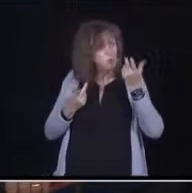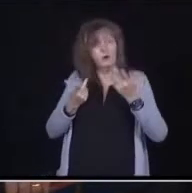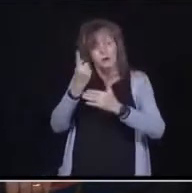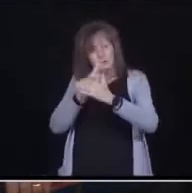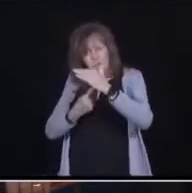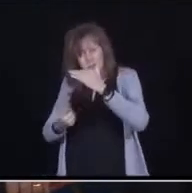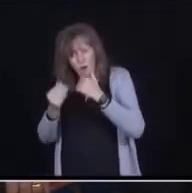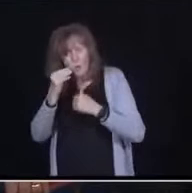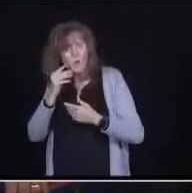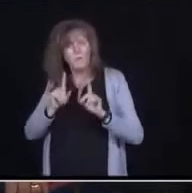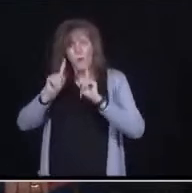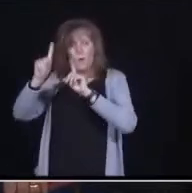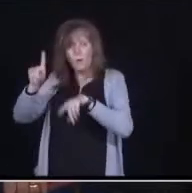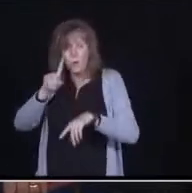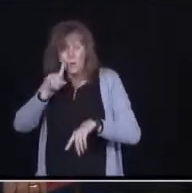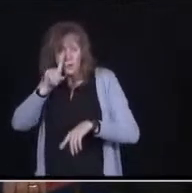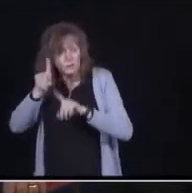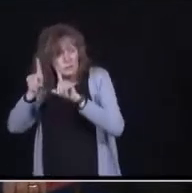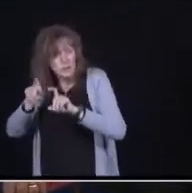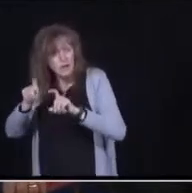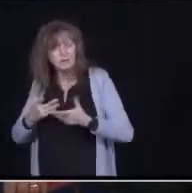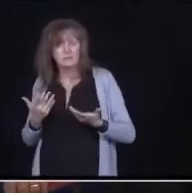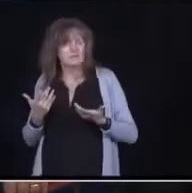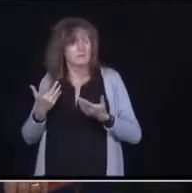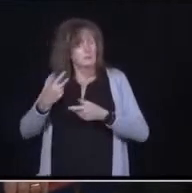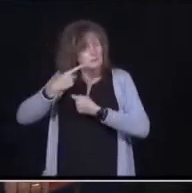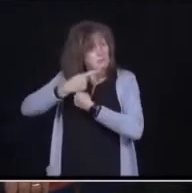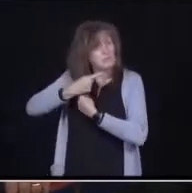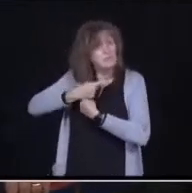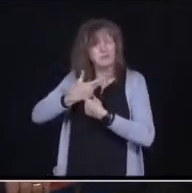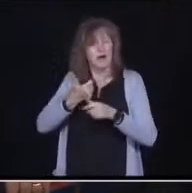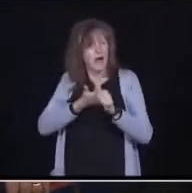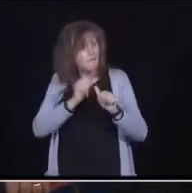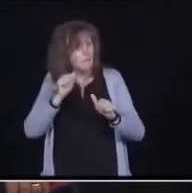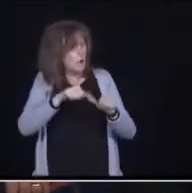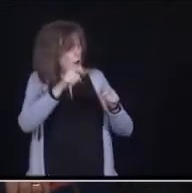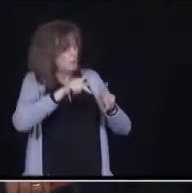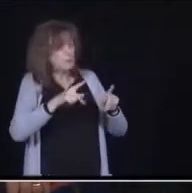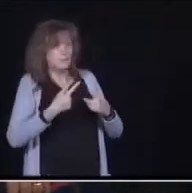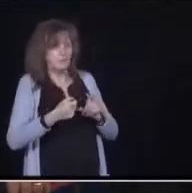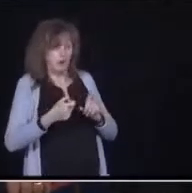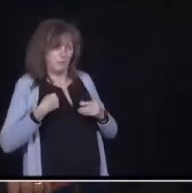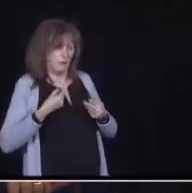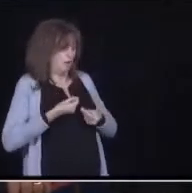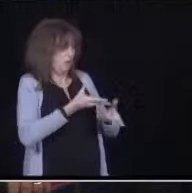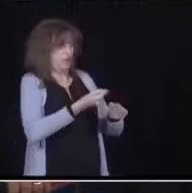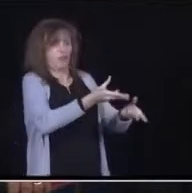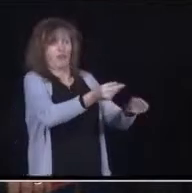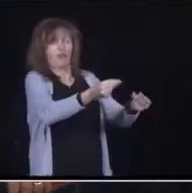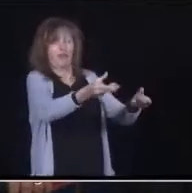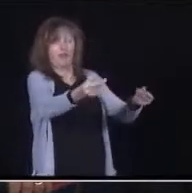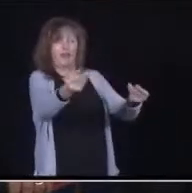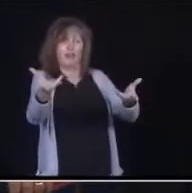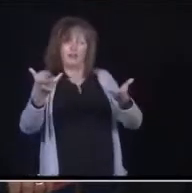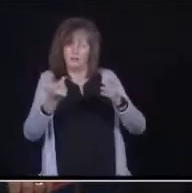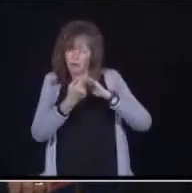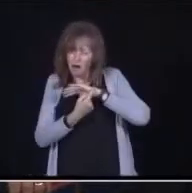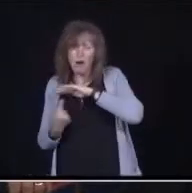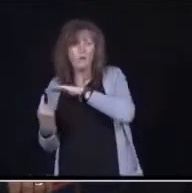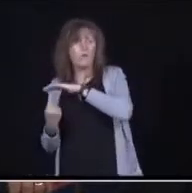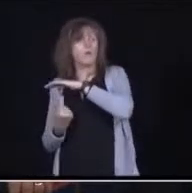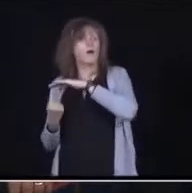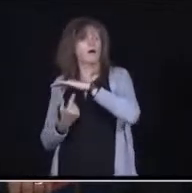tested, get health care, and stay away from others so that you can't take that chance of infecting others. So this is an opportunity to think, to